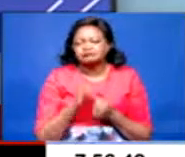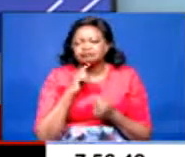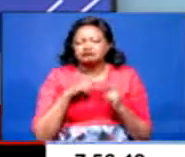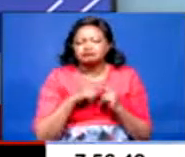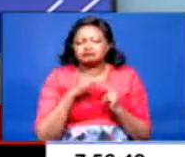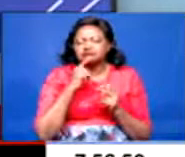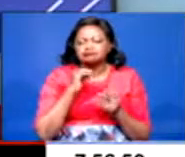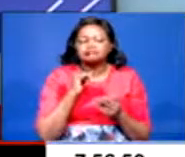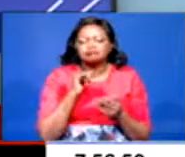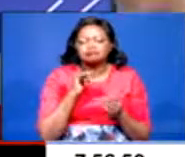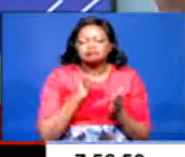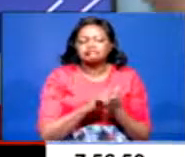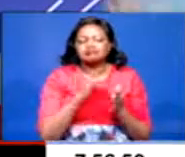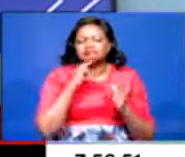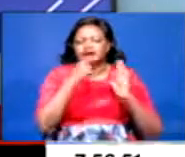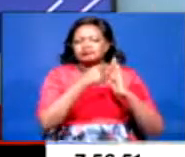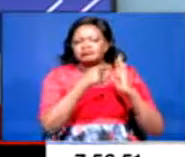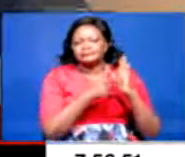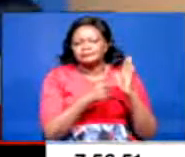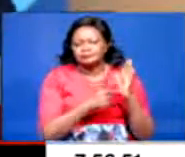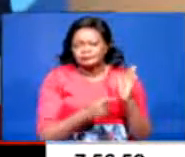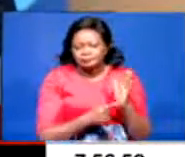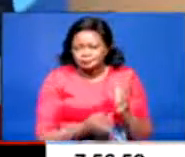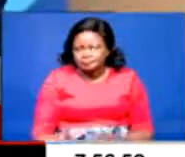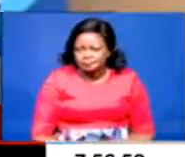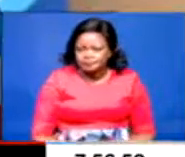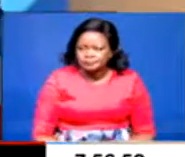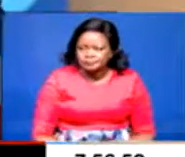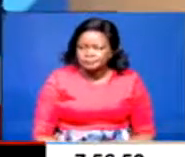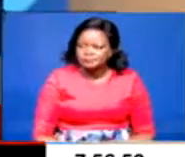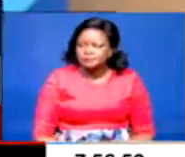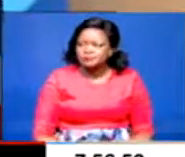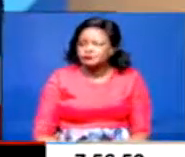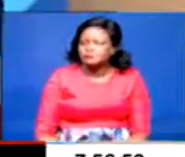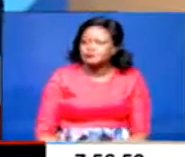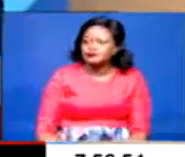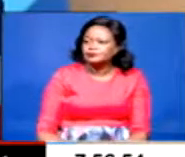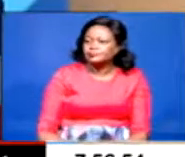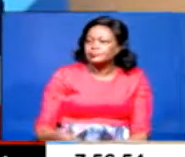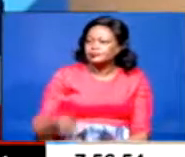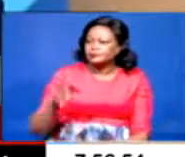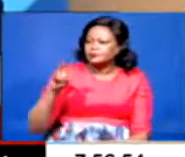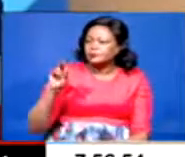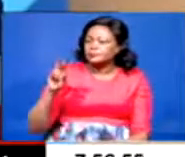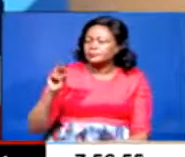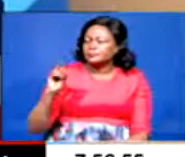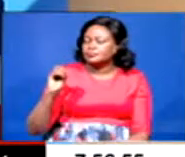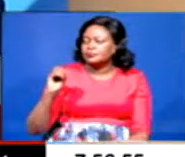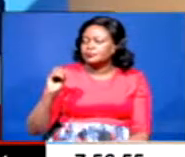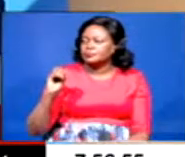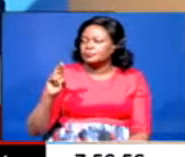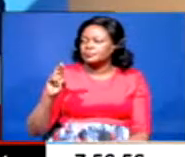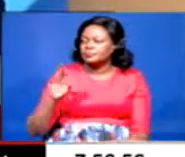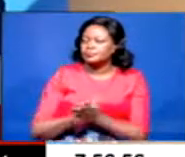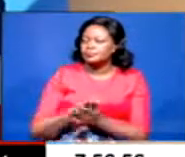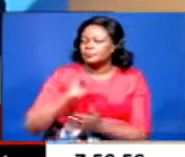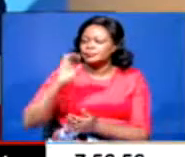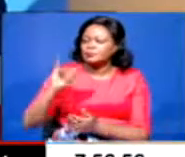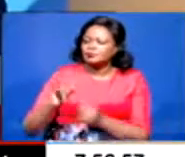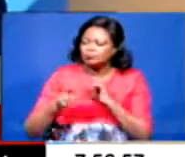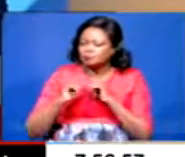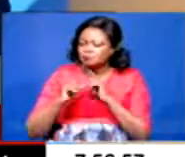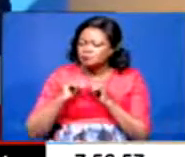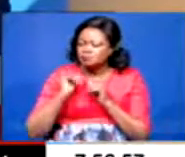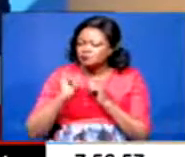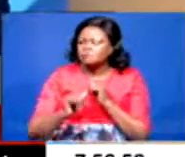this. All right. Victor and Joy have quite dealt with the preparation, whether IEBC is ably prepared, but just to get you a bit on